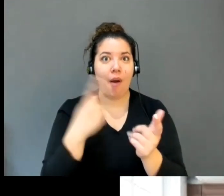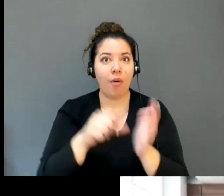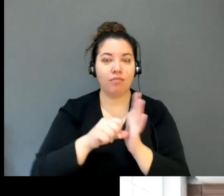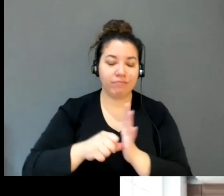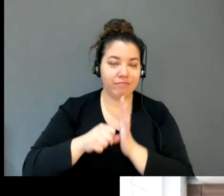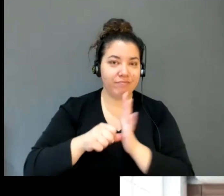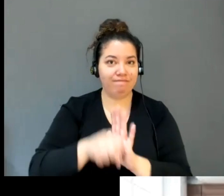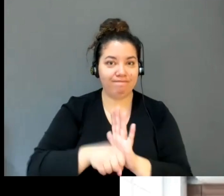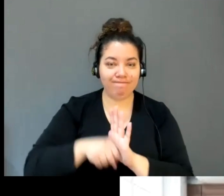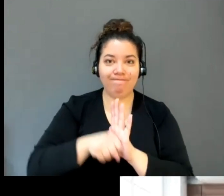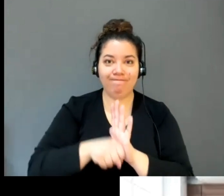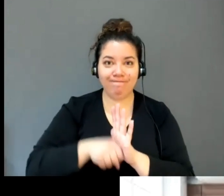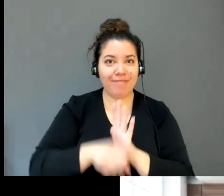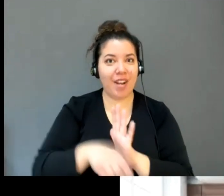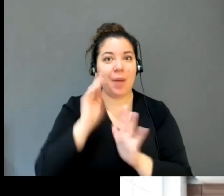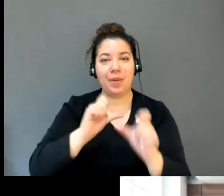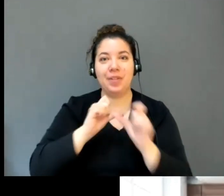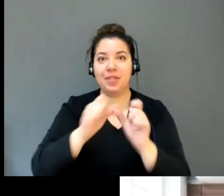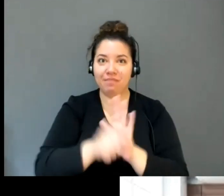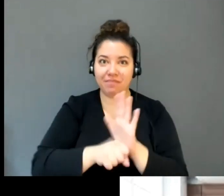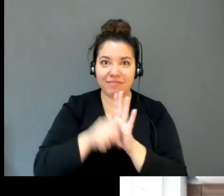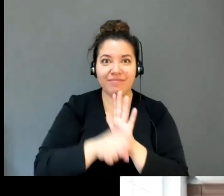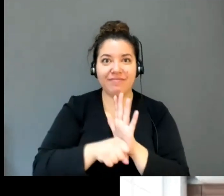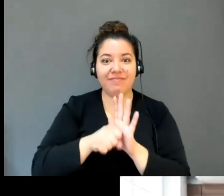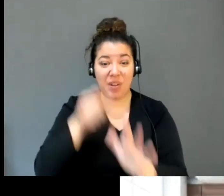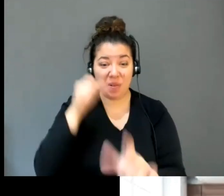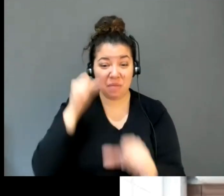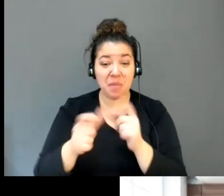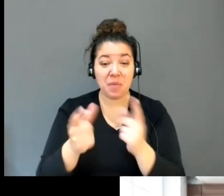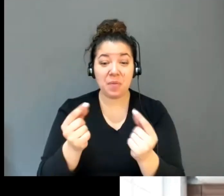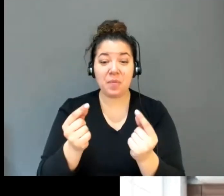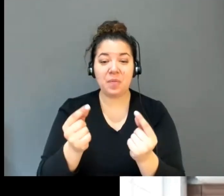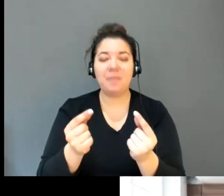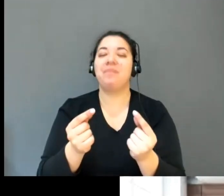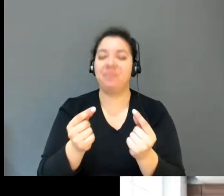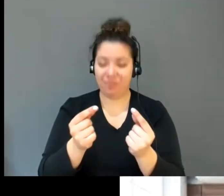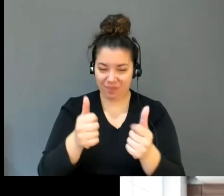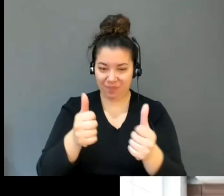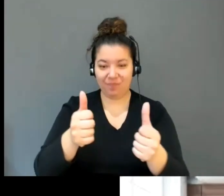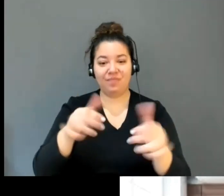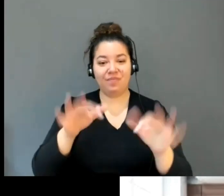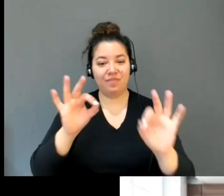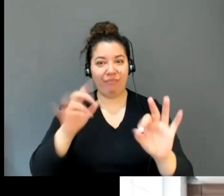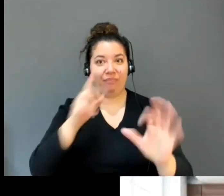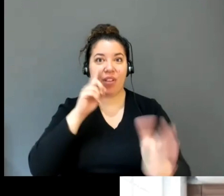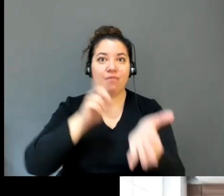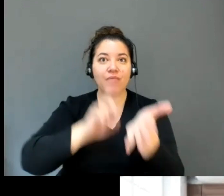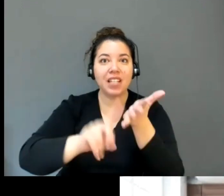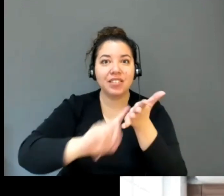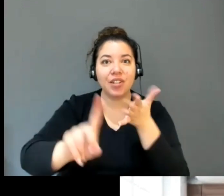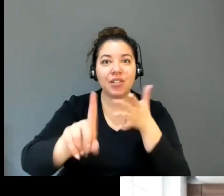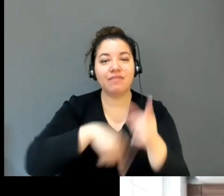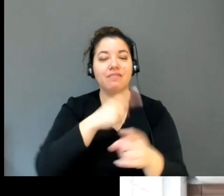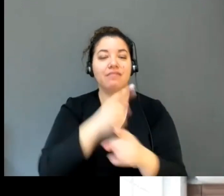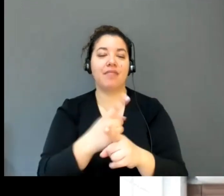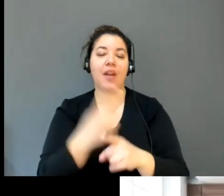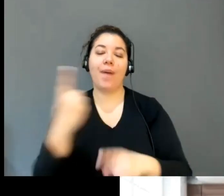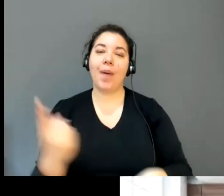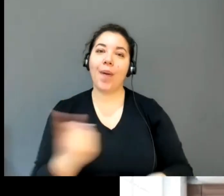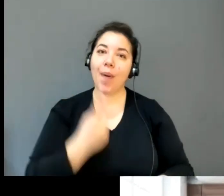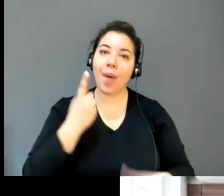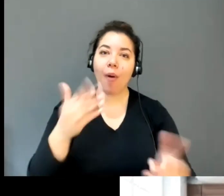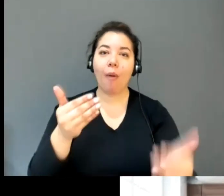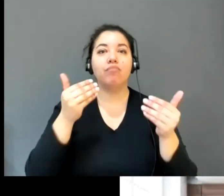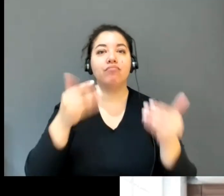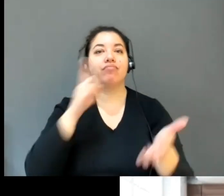will say it till the end of time. Anybody remember? There we go. Research. We always do our research.